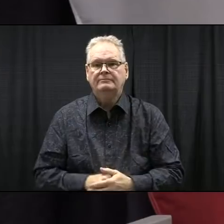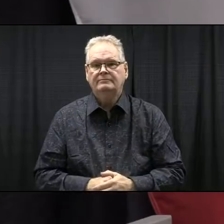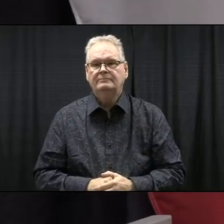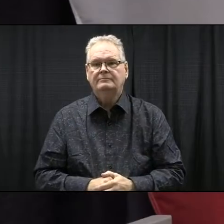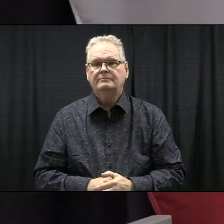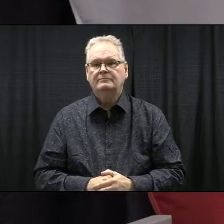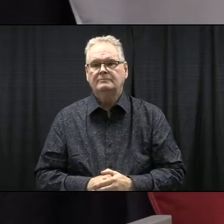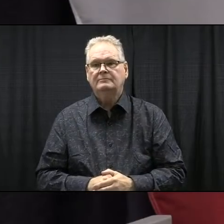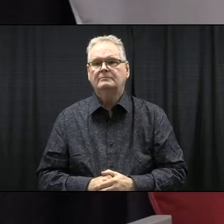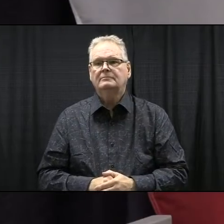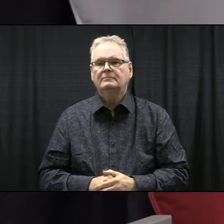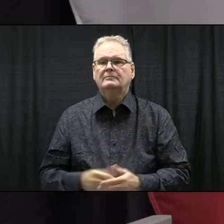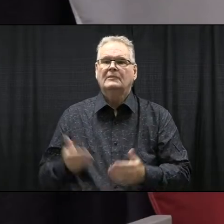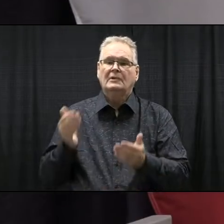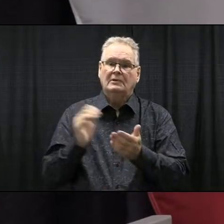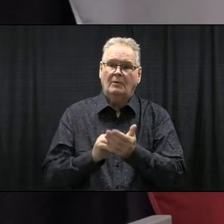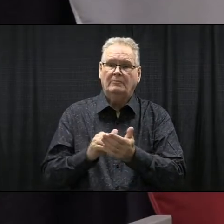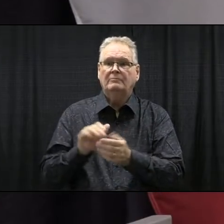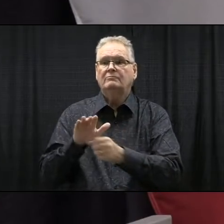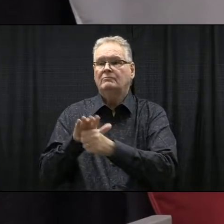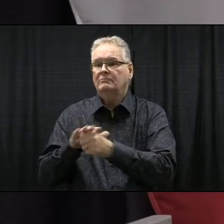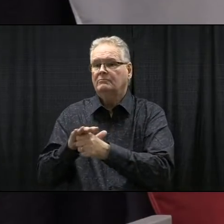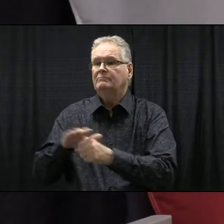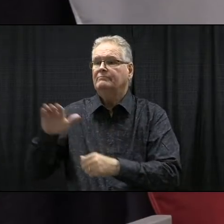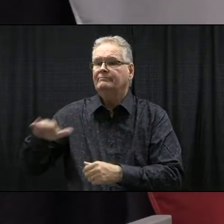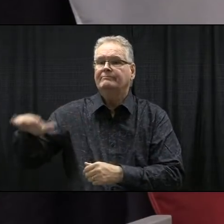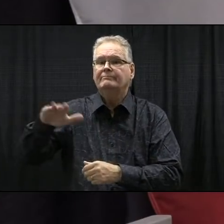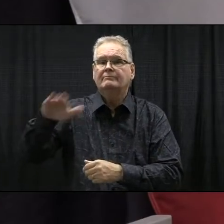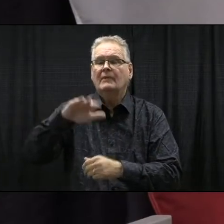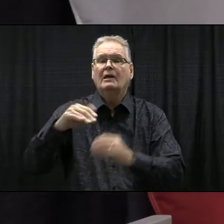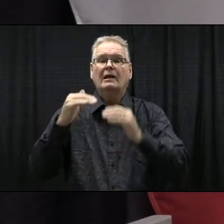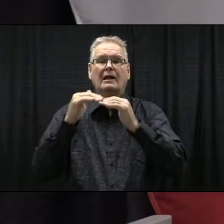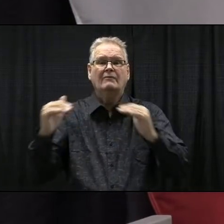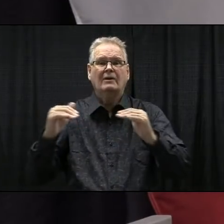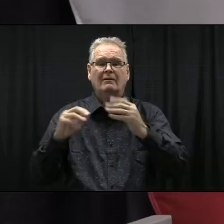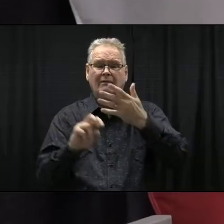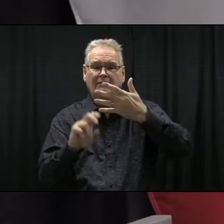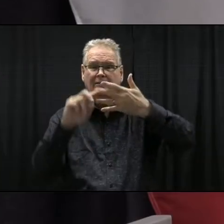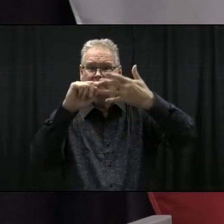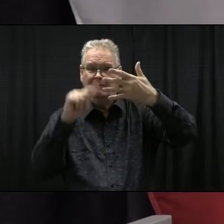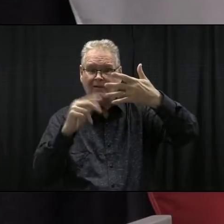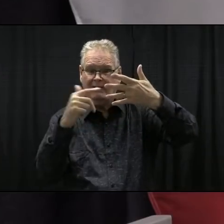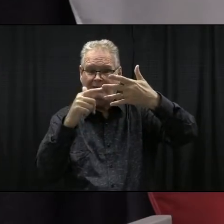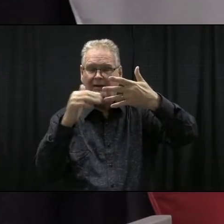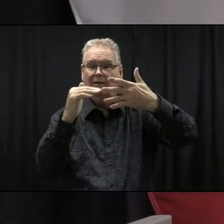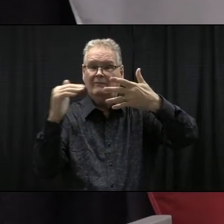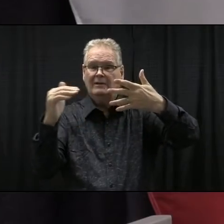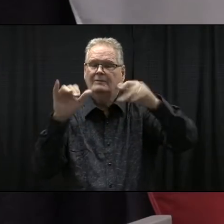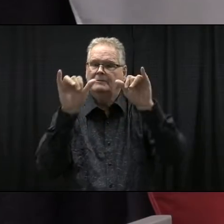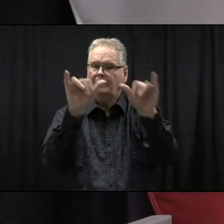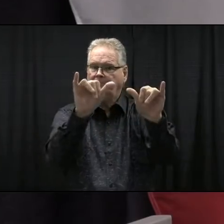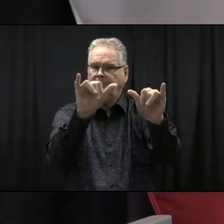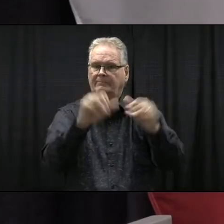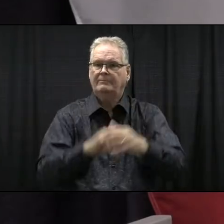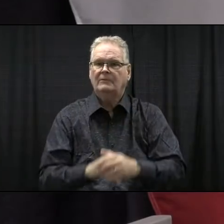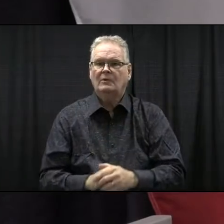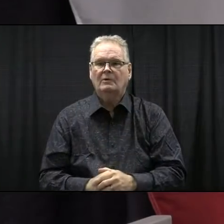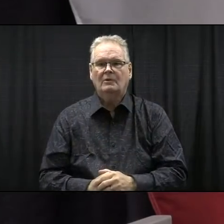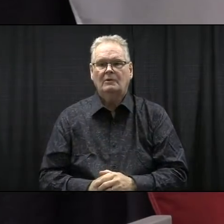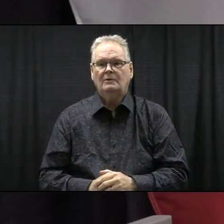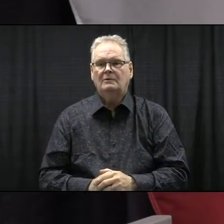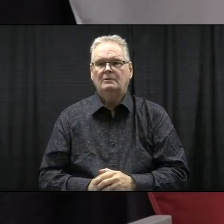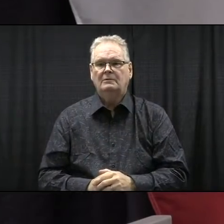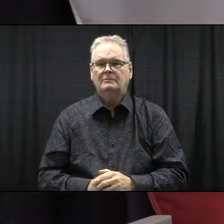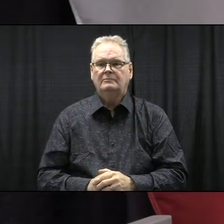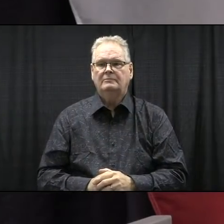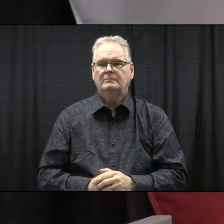We strongly discourage anybody under Alert Level 3 from moving a social gathering to an area outside of Alert Level 3, as this may contribute to the spread